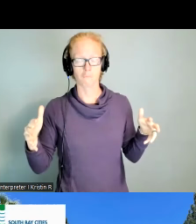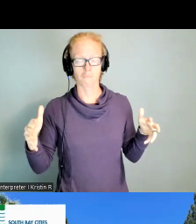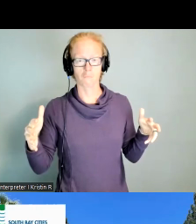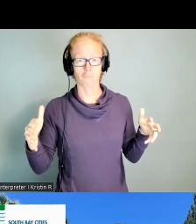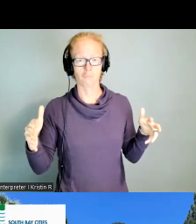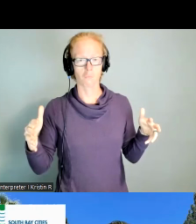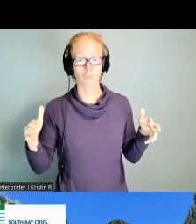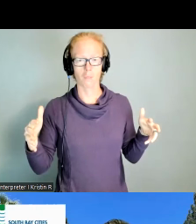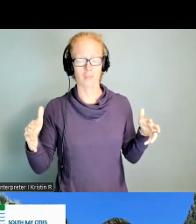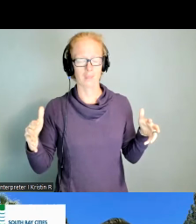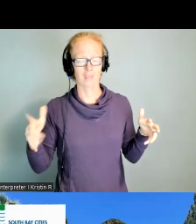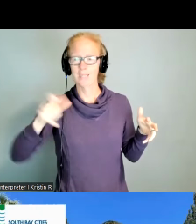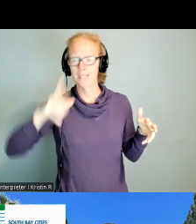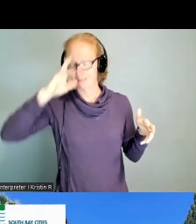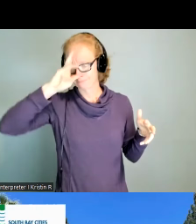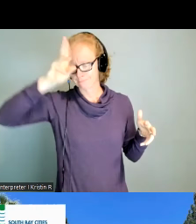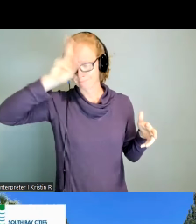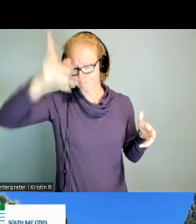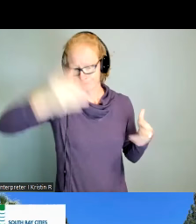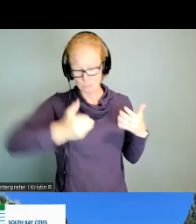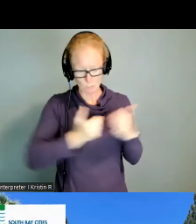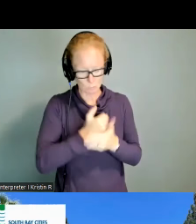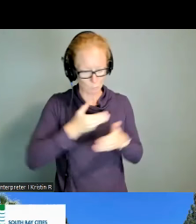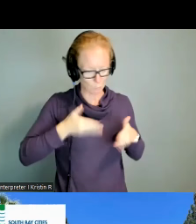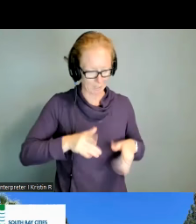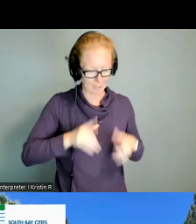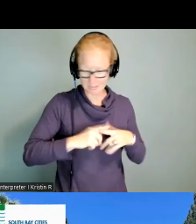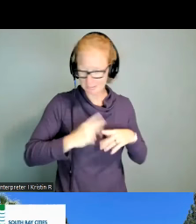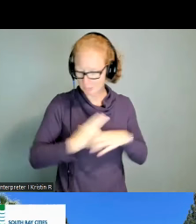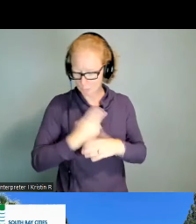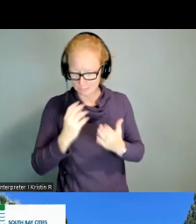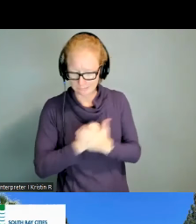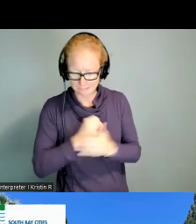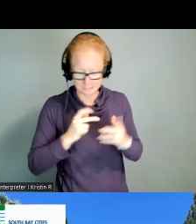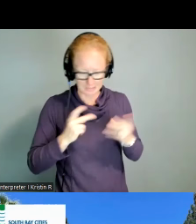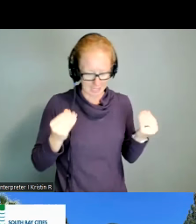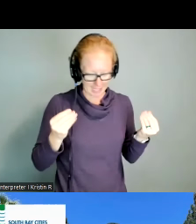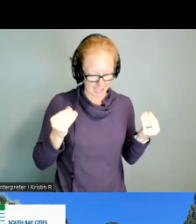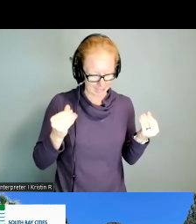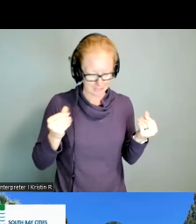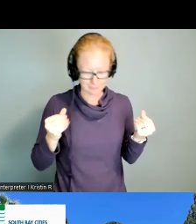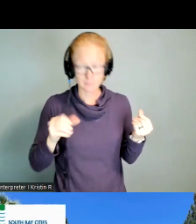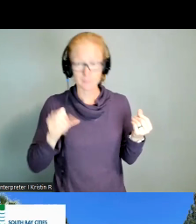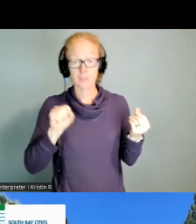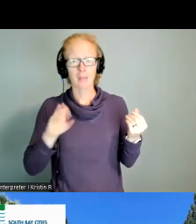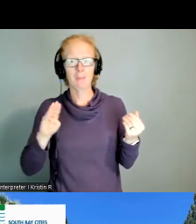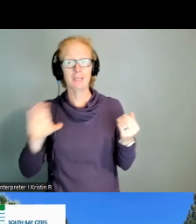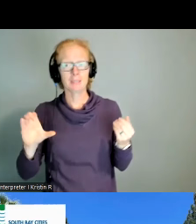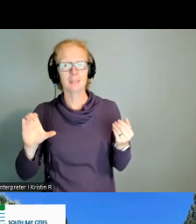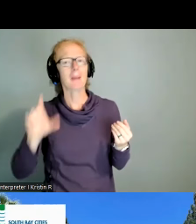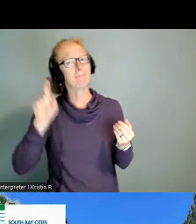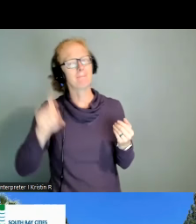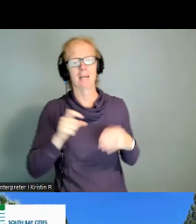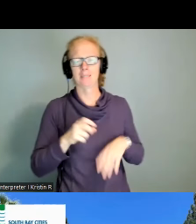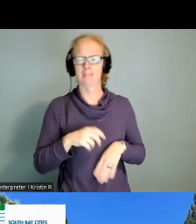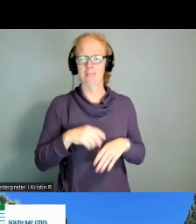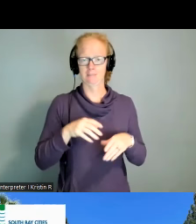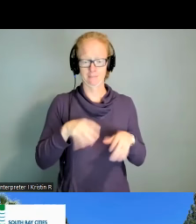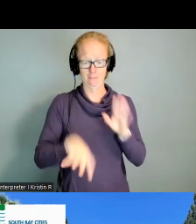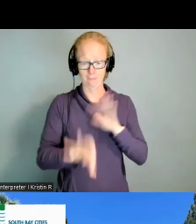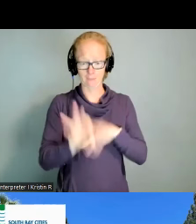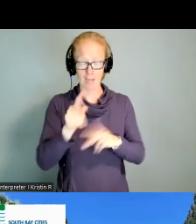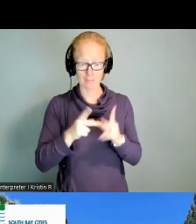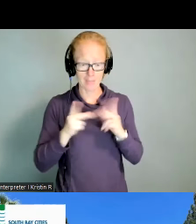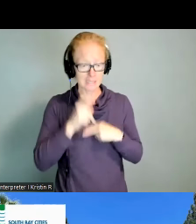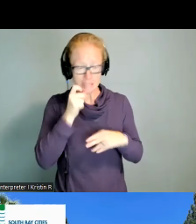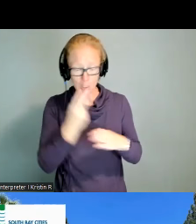needing creative land use approaches. So in the South Bay, housing additions are going to require redevelopment. This brings us to our